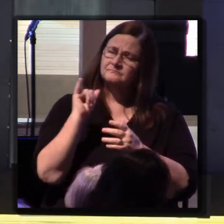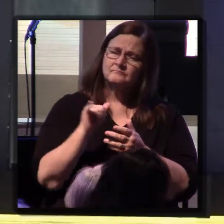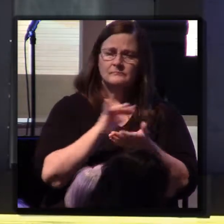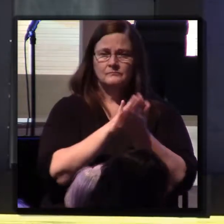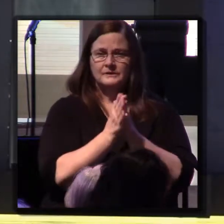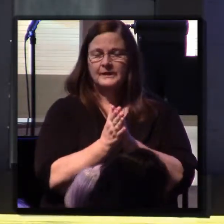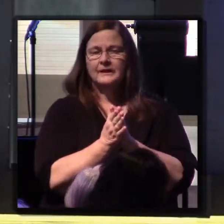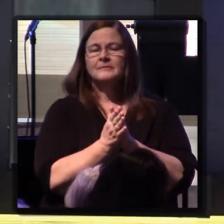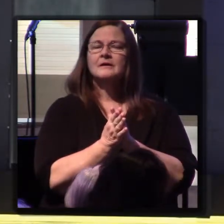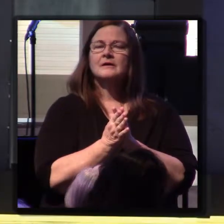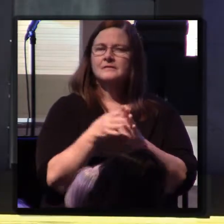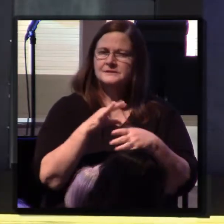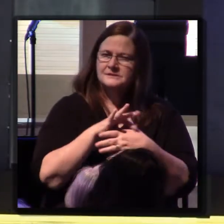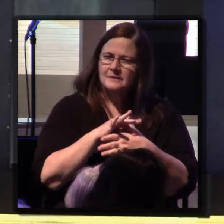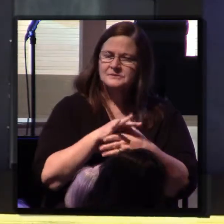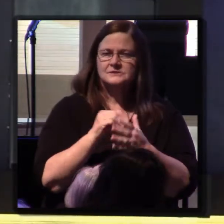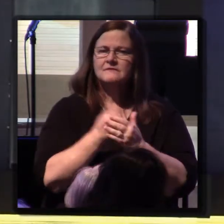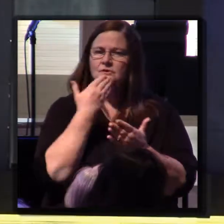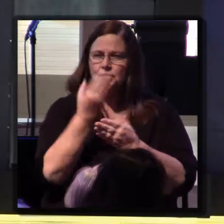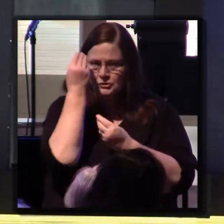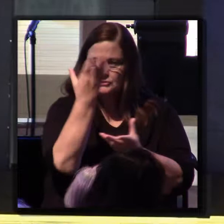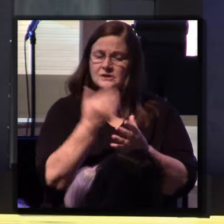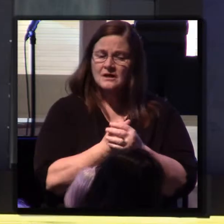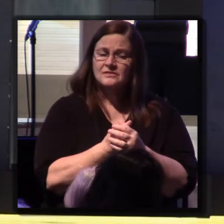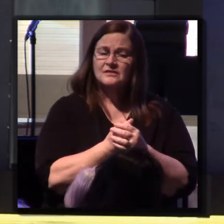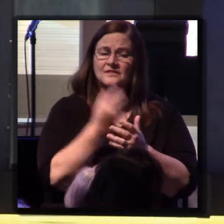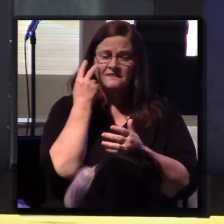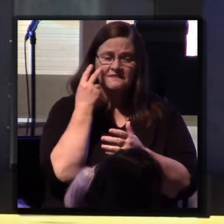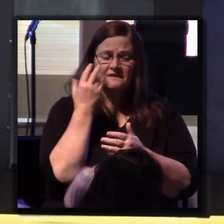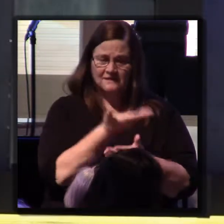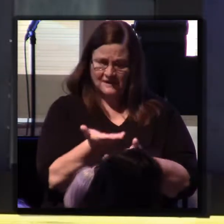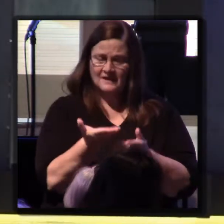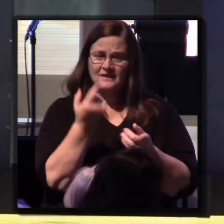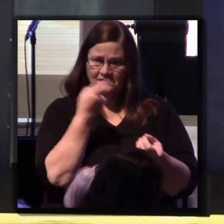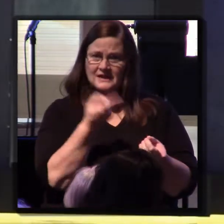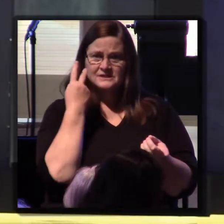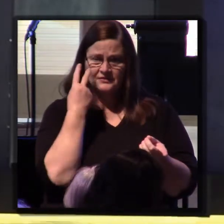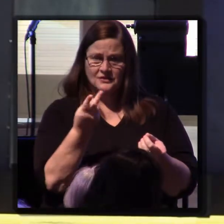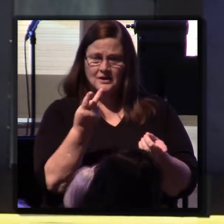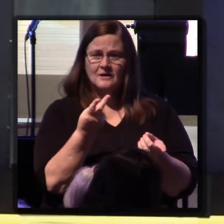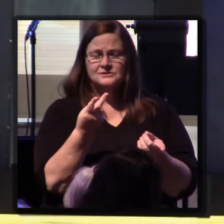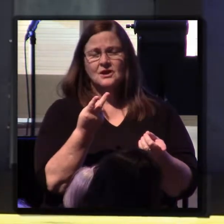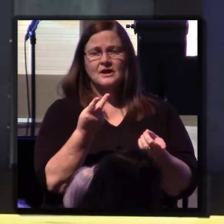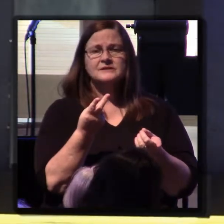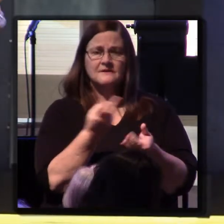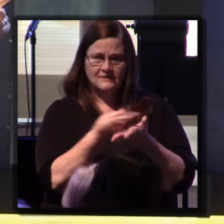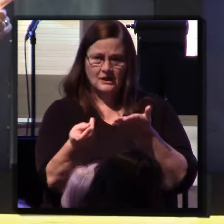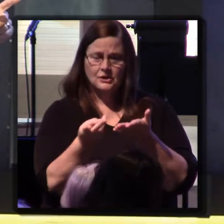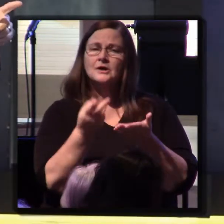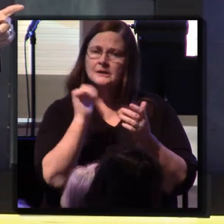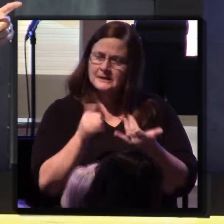failure became the very substance of the good news that they preached. You get that? The very thing that they saw